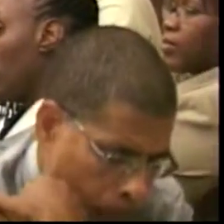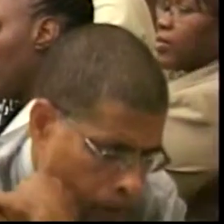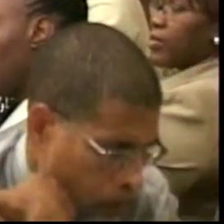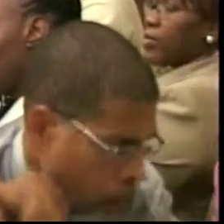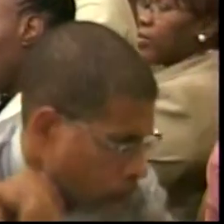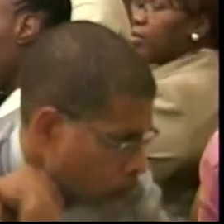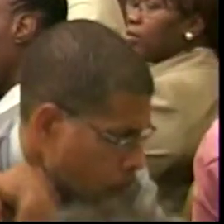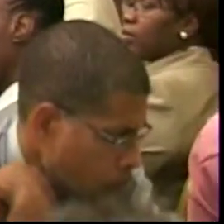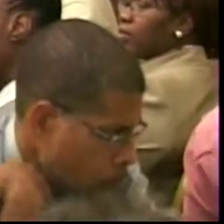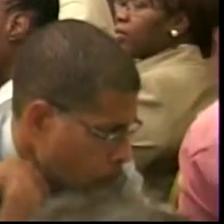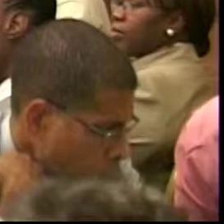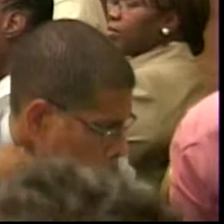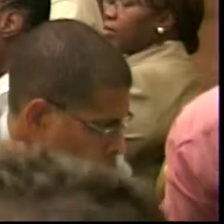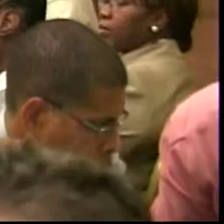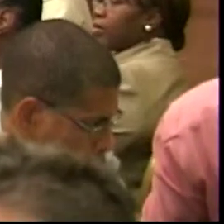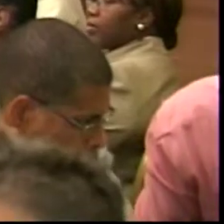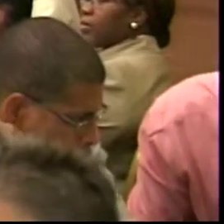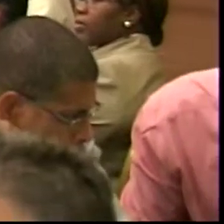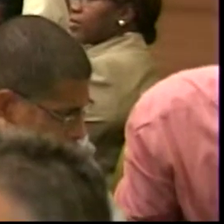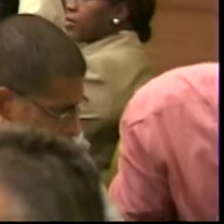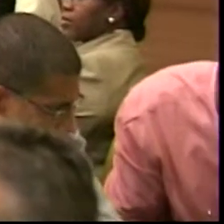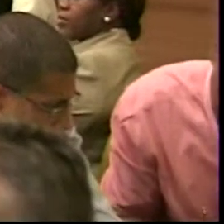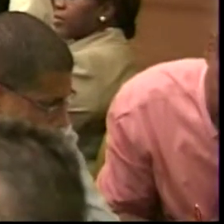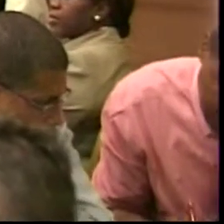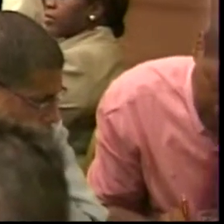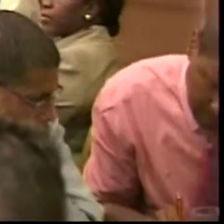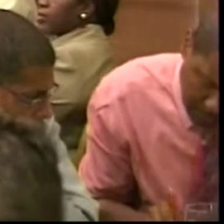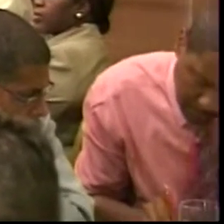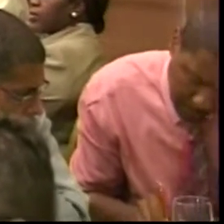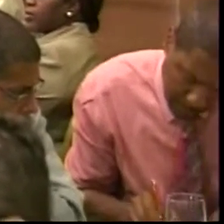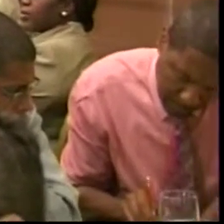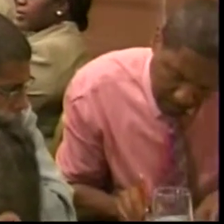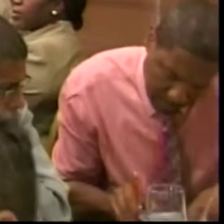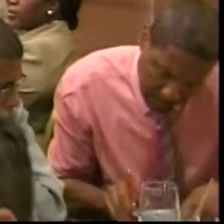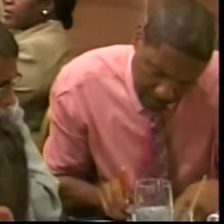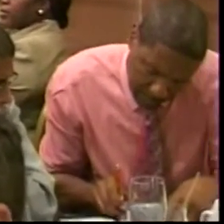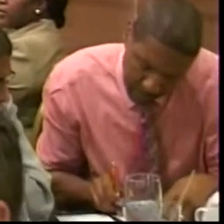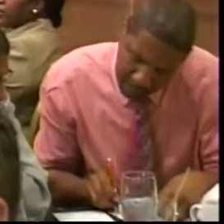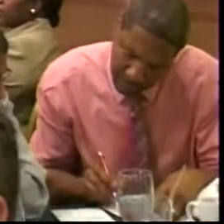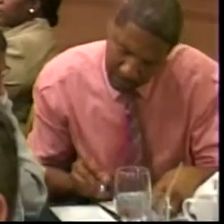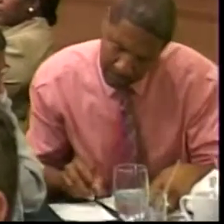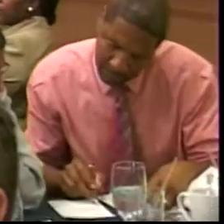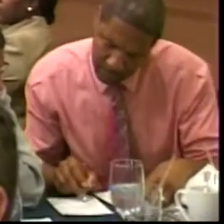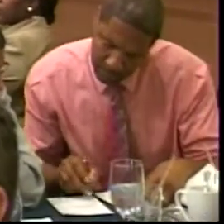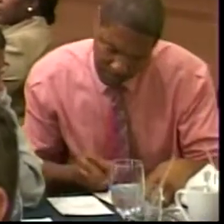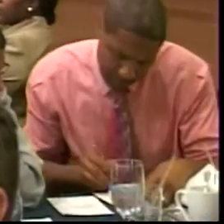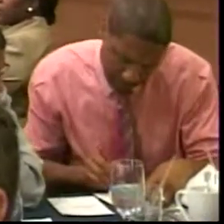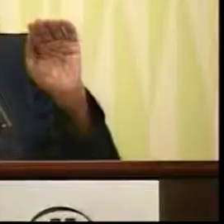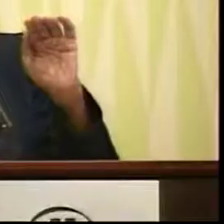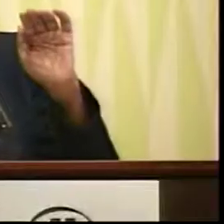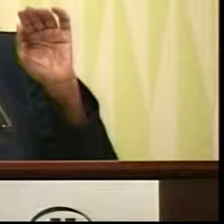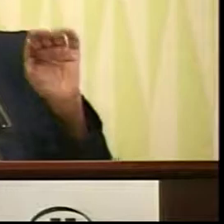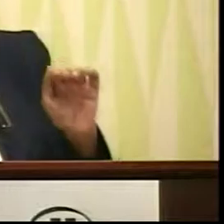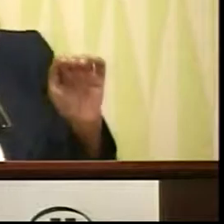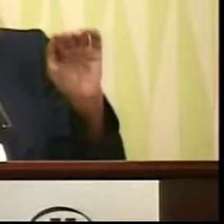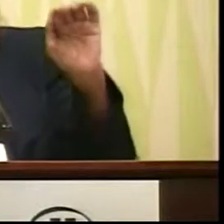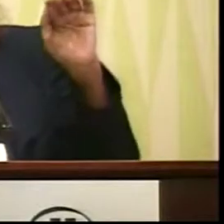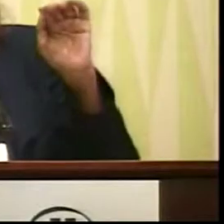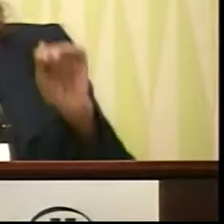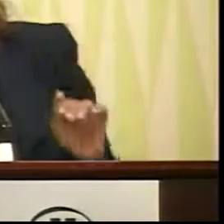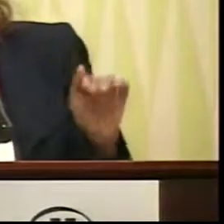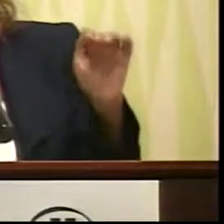$420,000 per bed, and they have already amassed probably over 80 million, 90 million. They